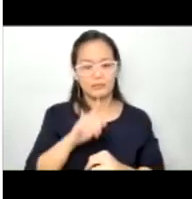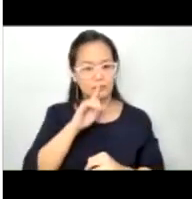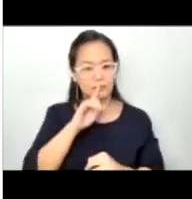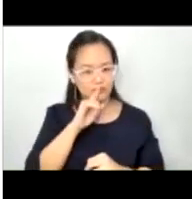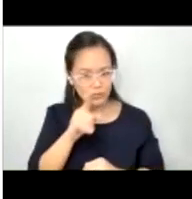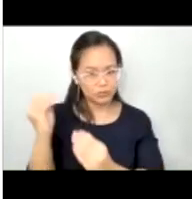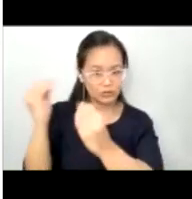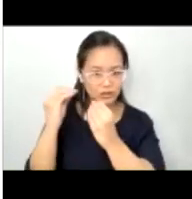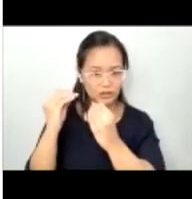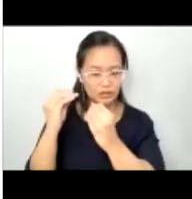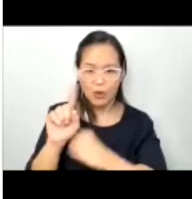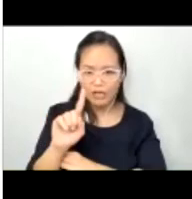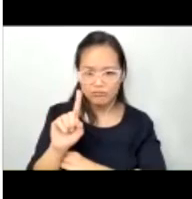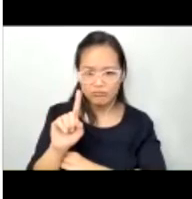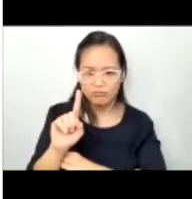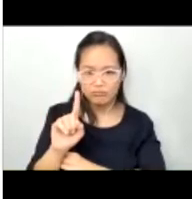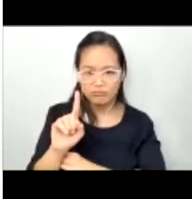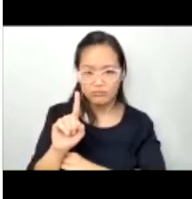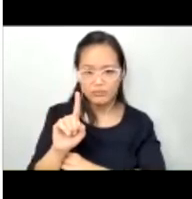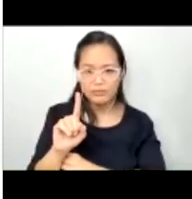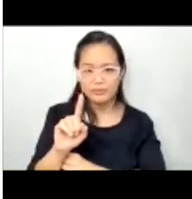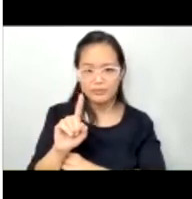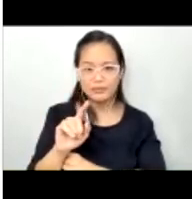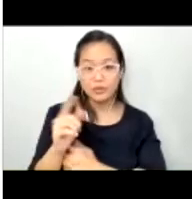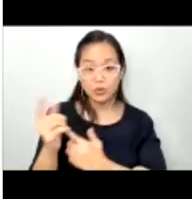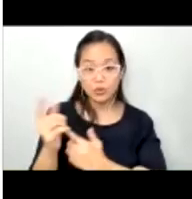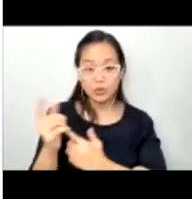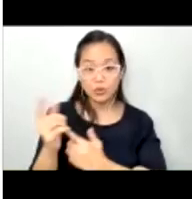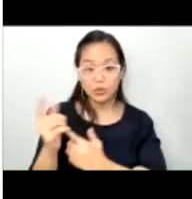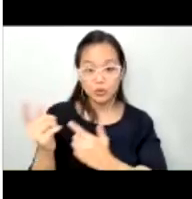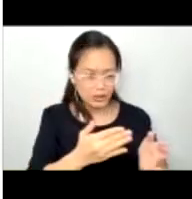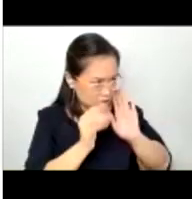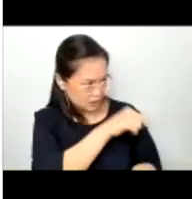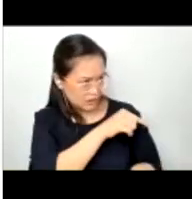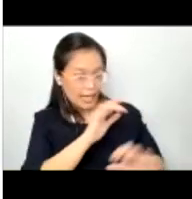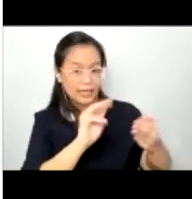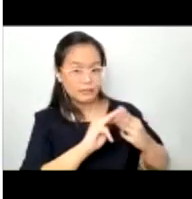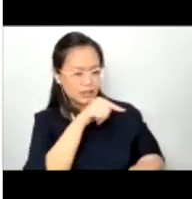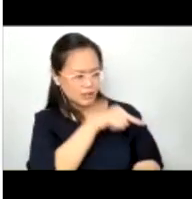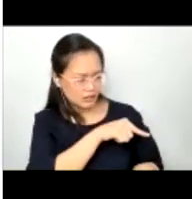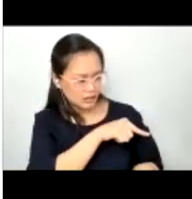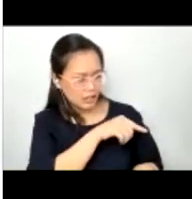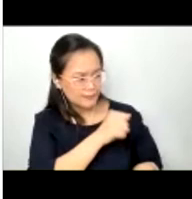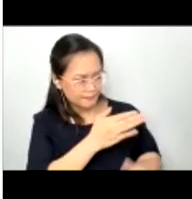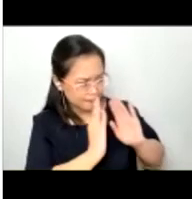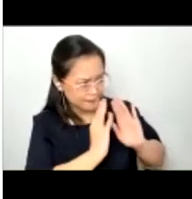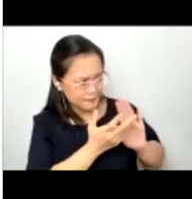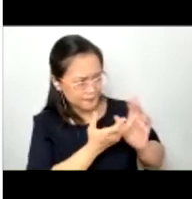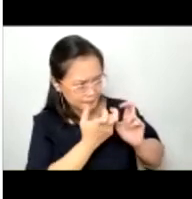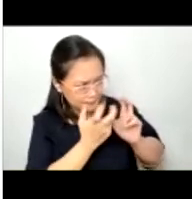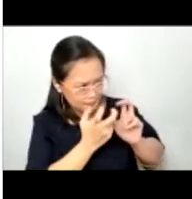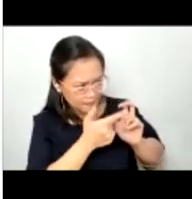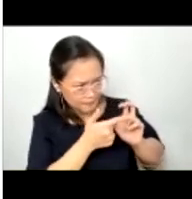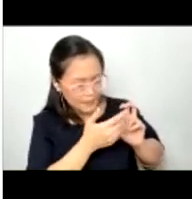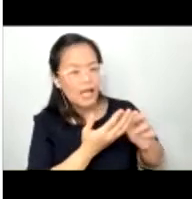to listen to what each other was saying and to add, to respond to what that person was